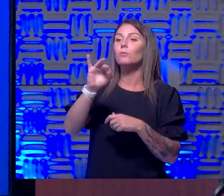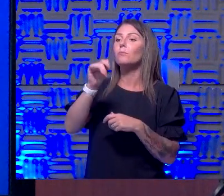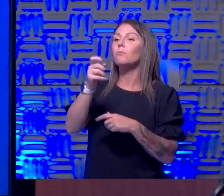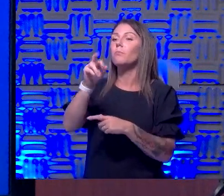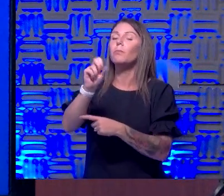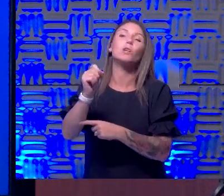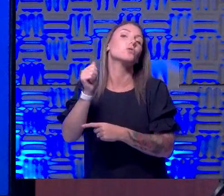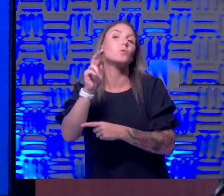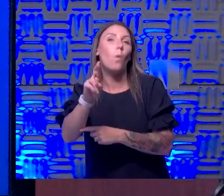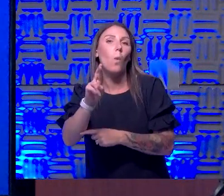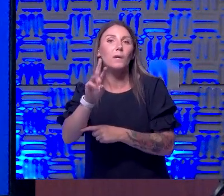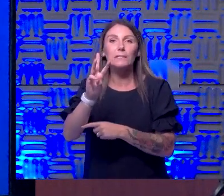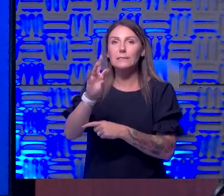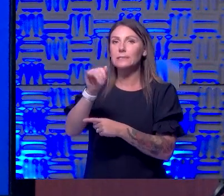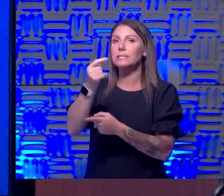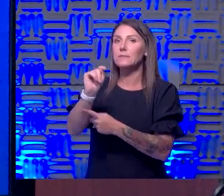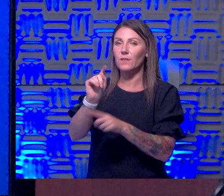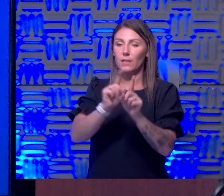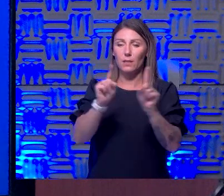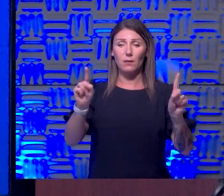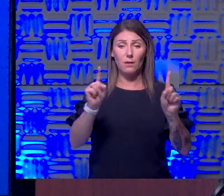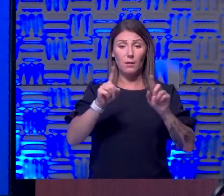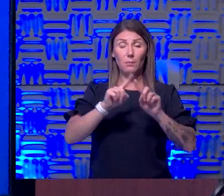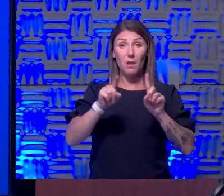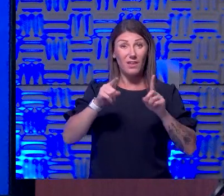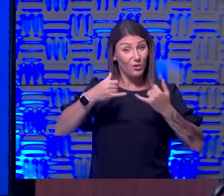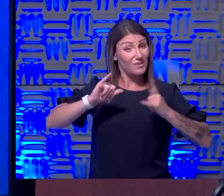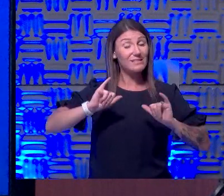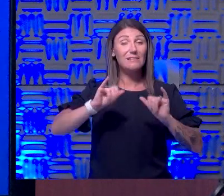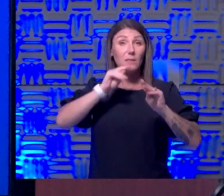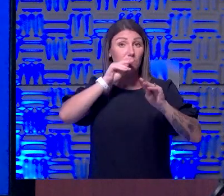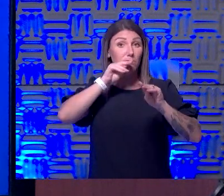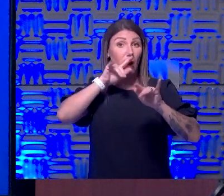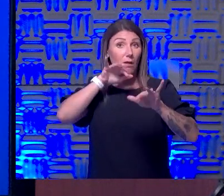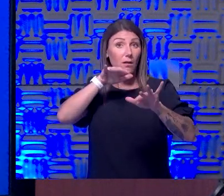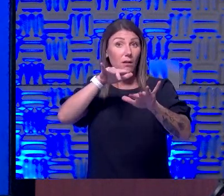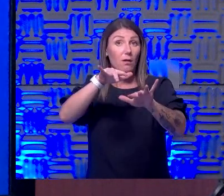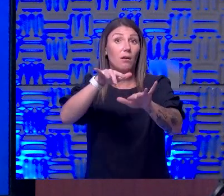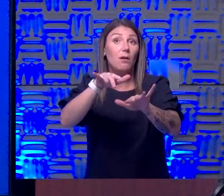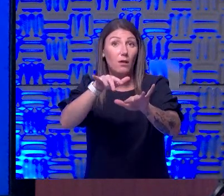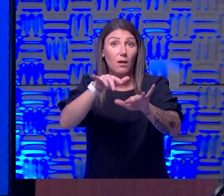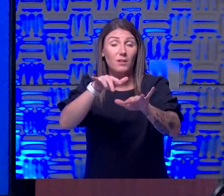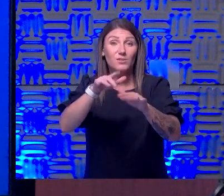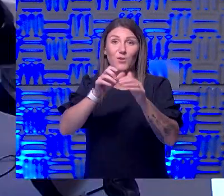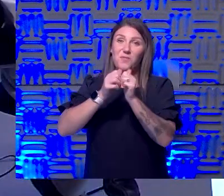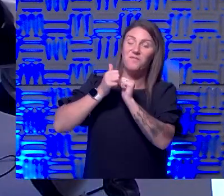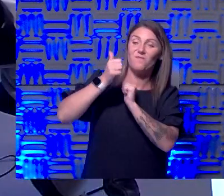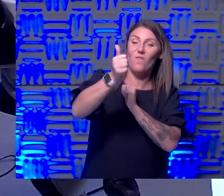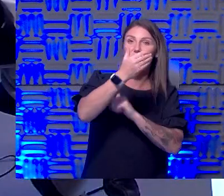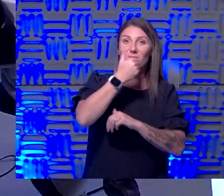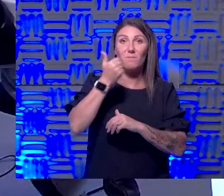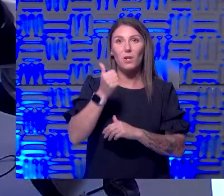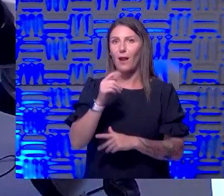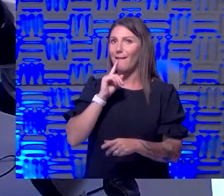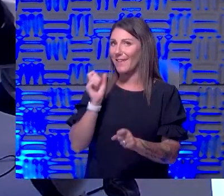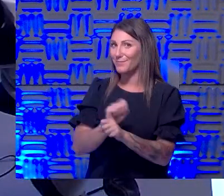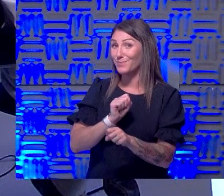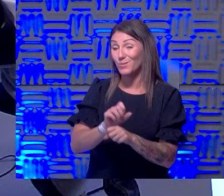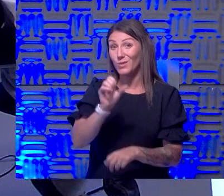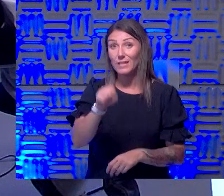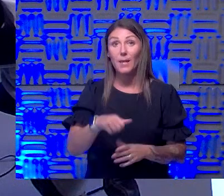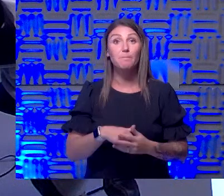But there is still some continued decrease by going out even a little bit further than that. So the farther the better. Absolutely,